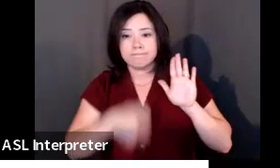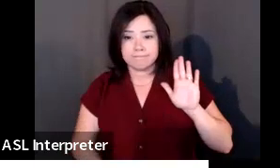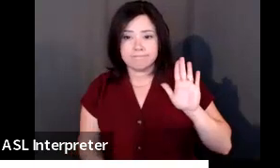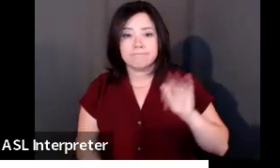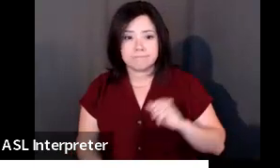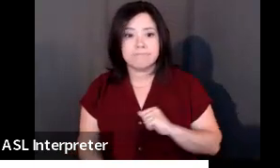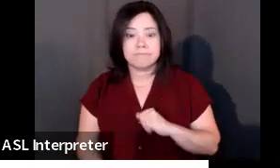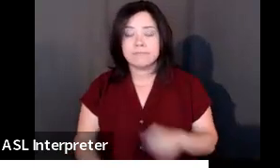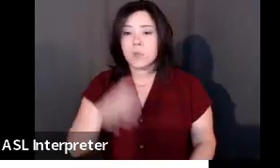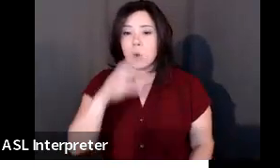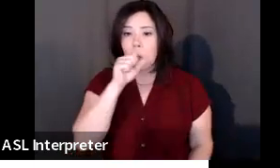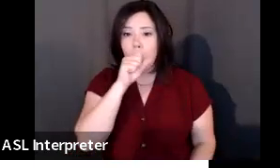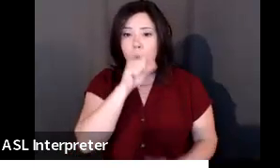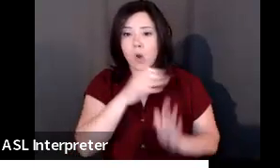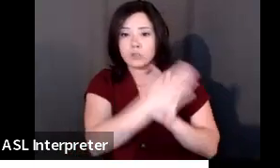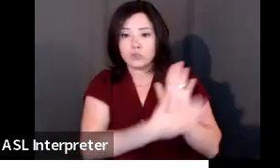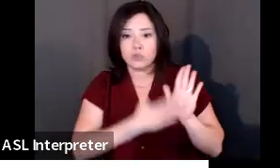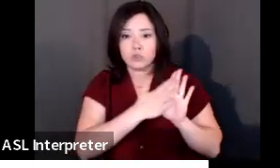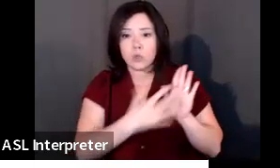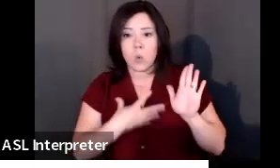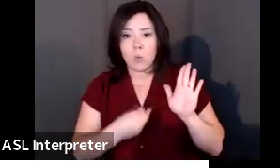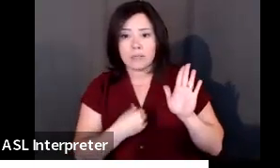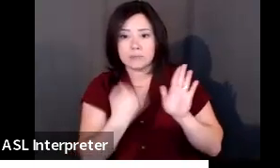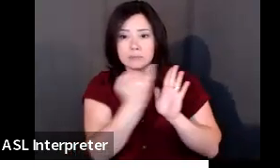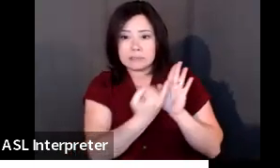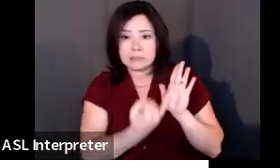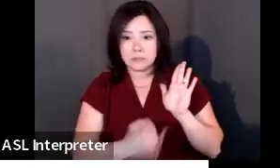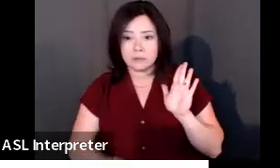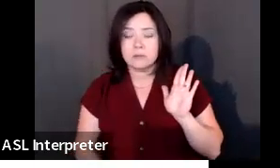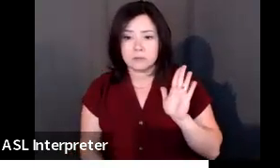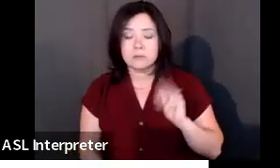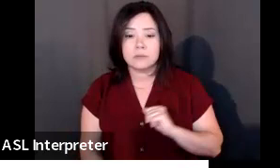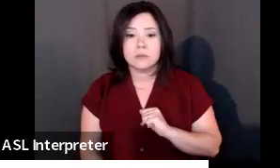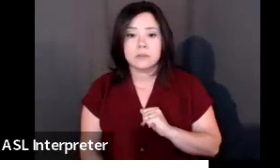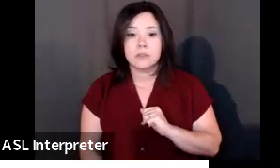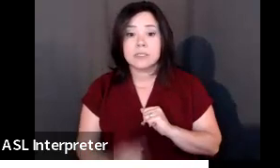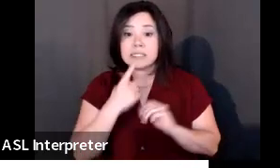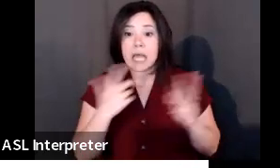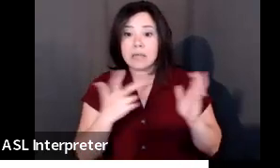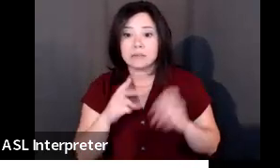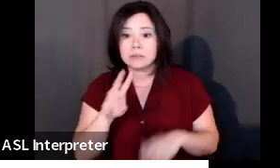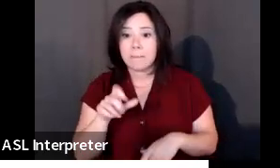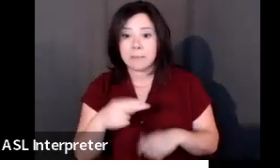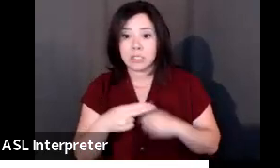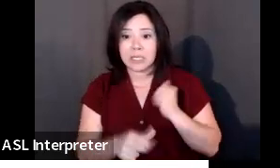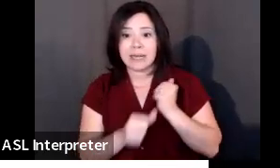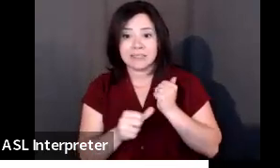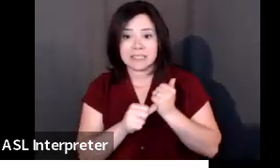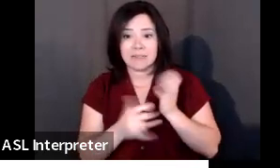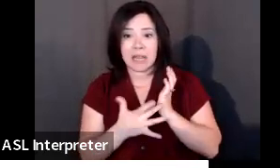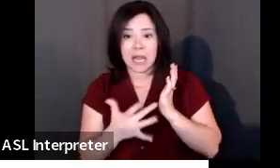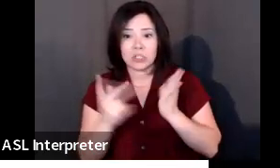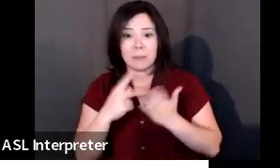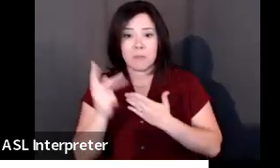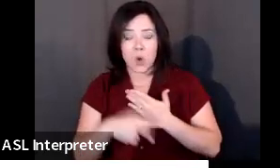And it's an orange background with white writing. And it says Michigan Assistive Technology Program, and it has like a light bulb